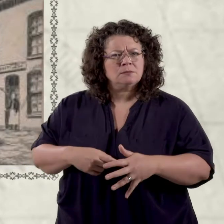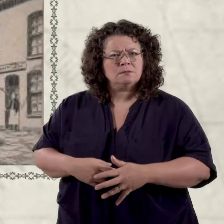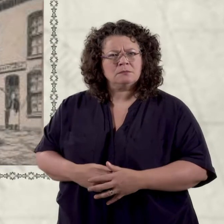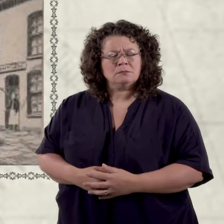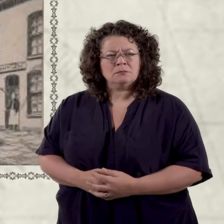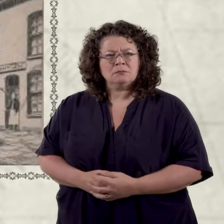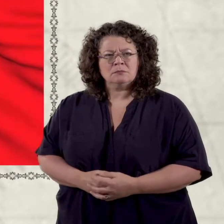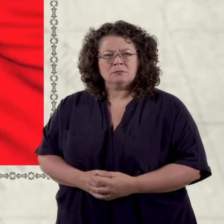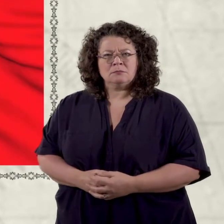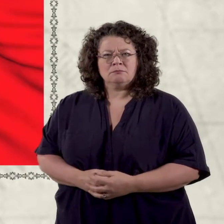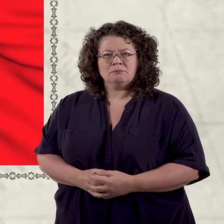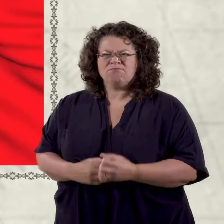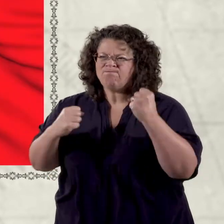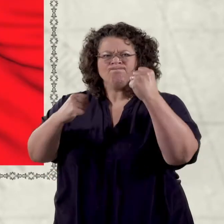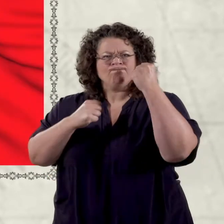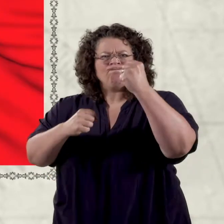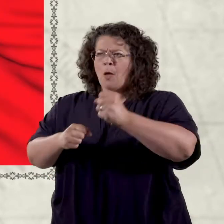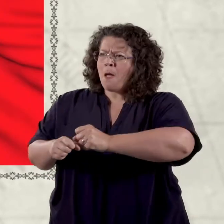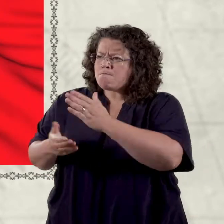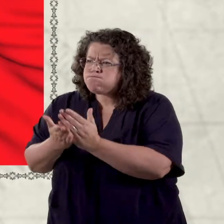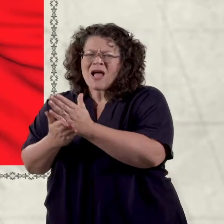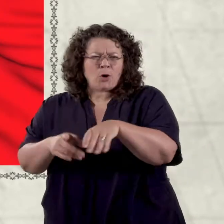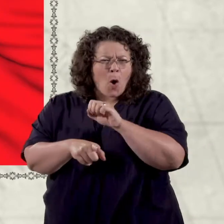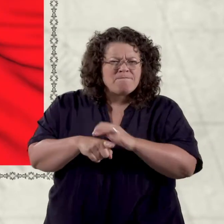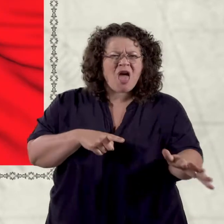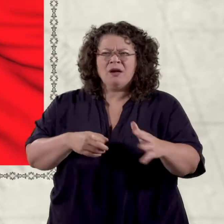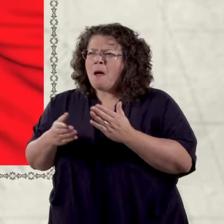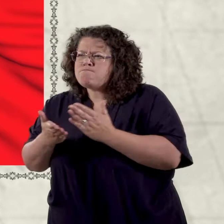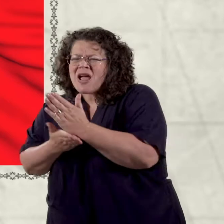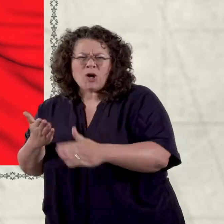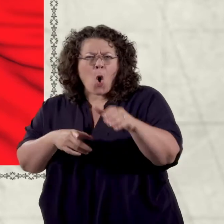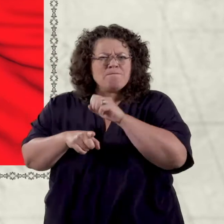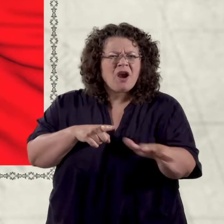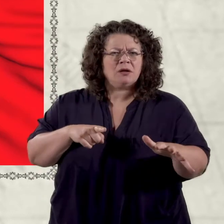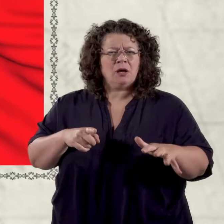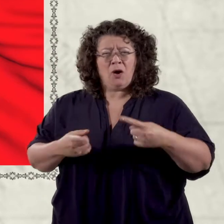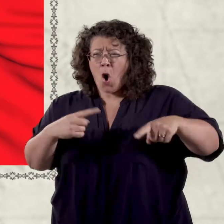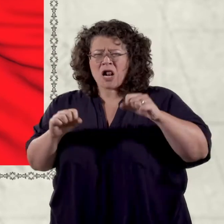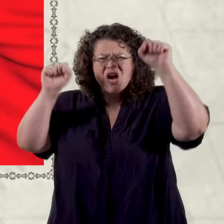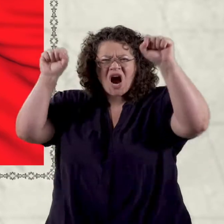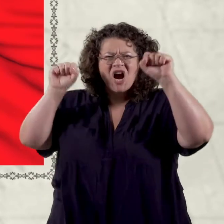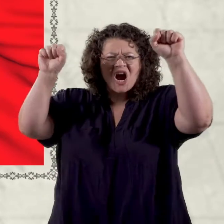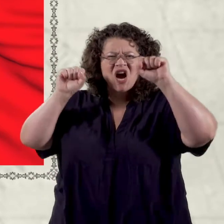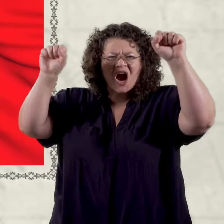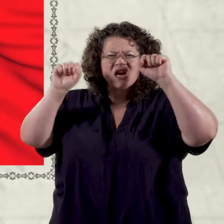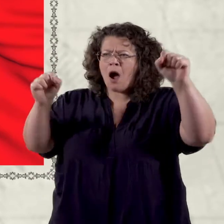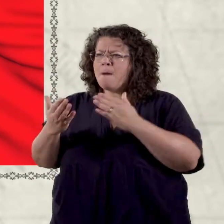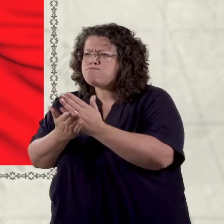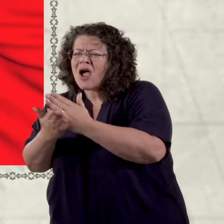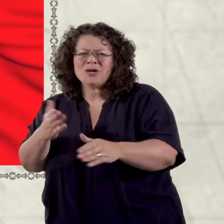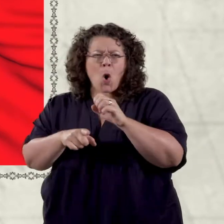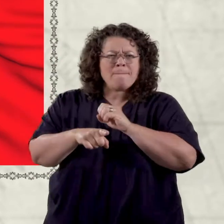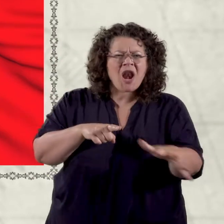waed. Bread or blood, bread or blood. The whole crowd is chanting, bread or